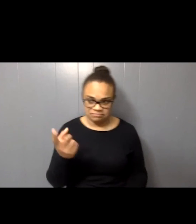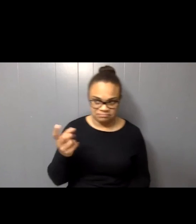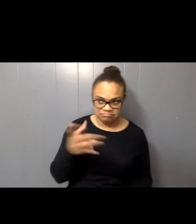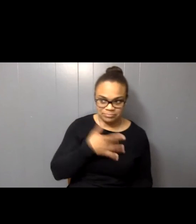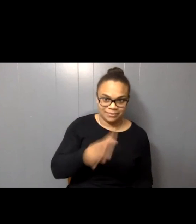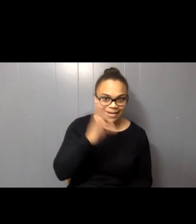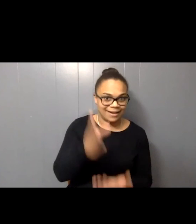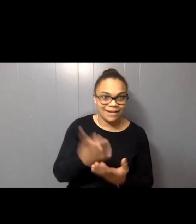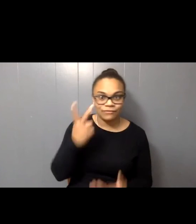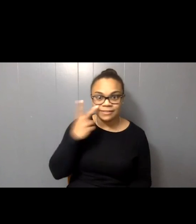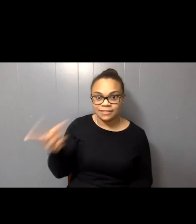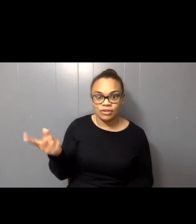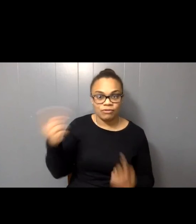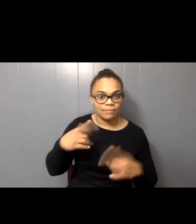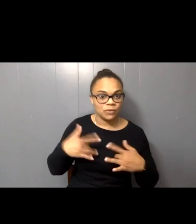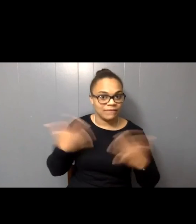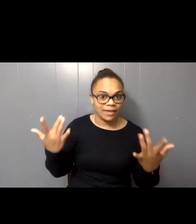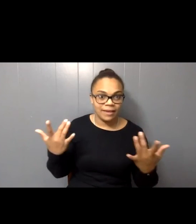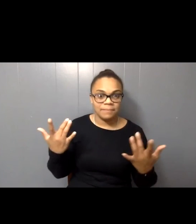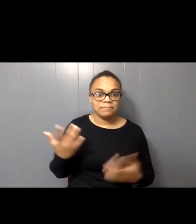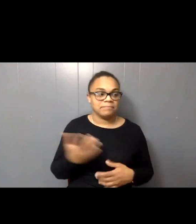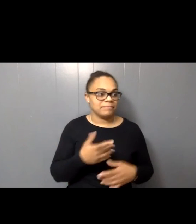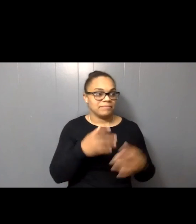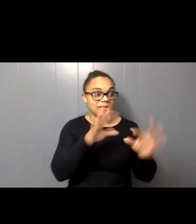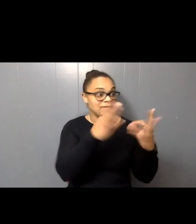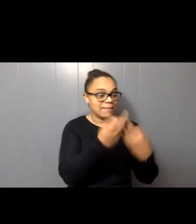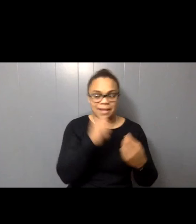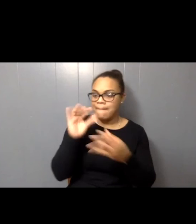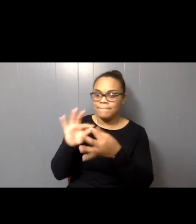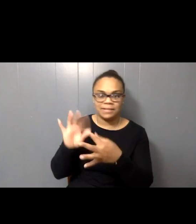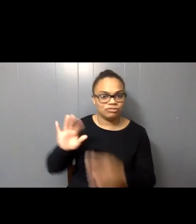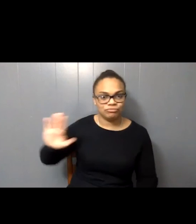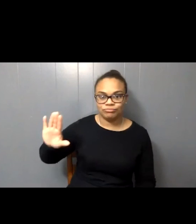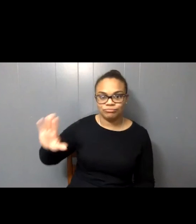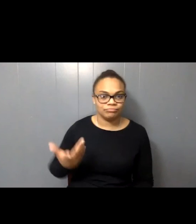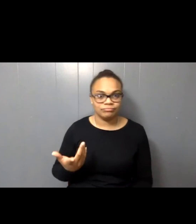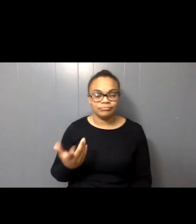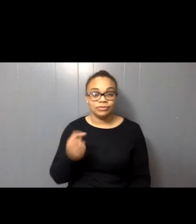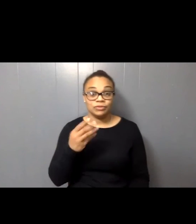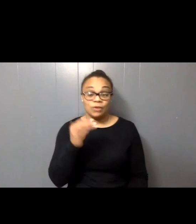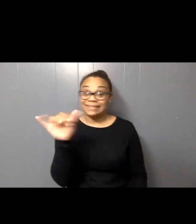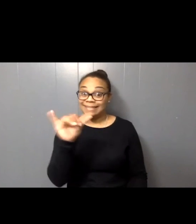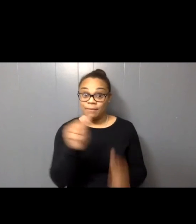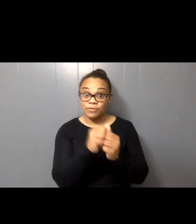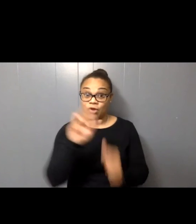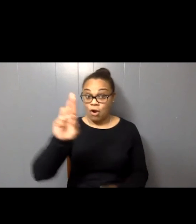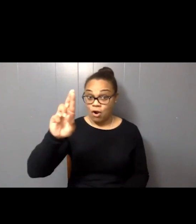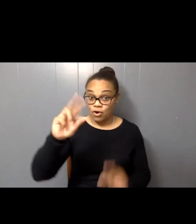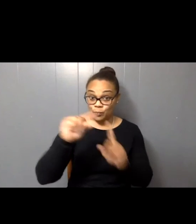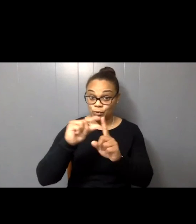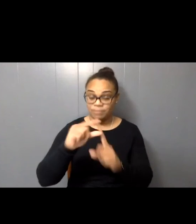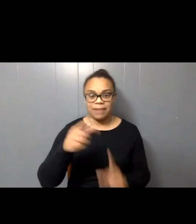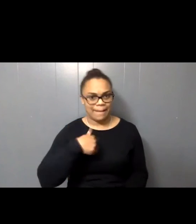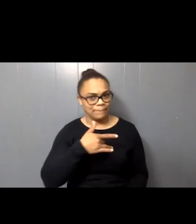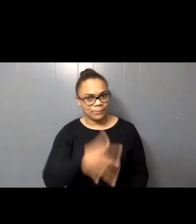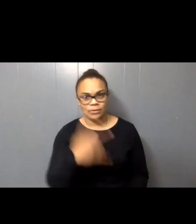about. So and even like with the R word, I constantly try to like tell my dad or my uncle that it's just